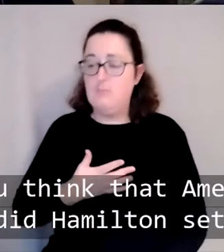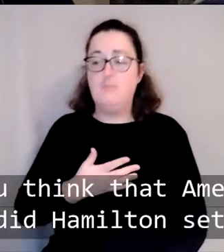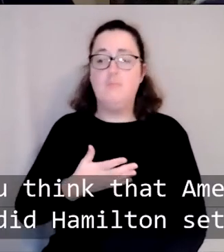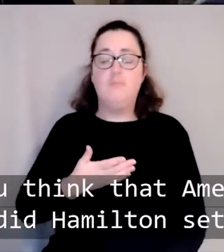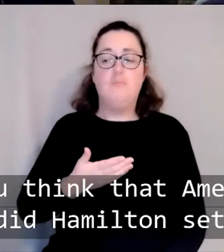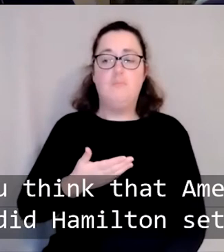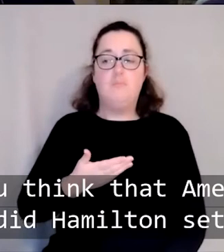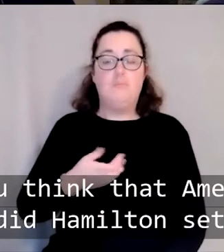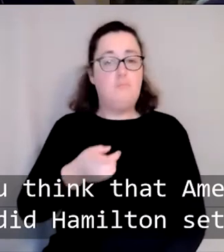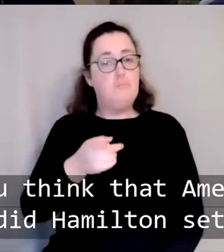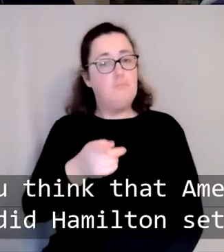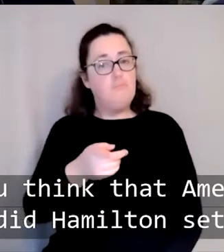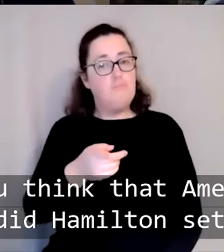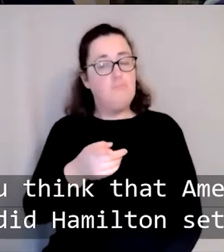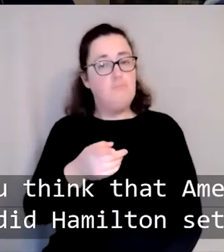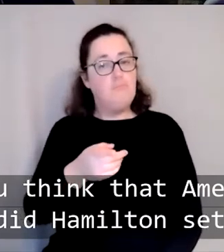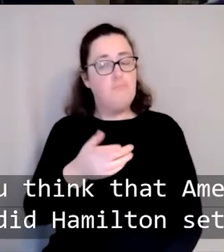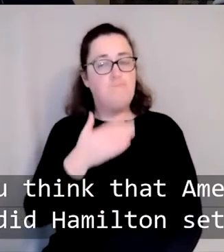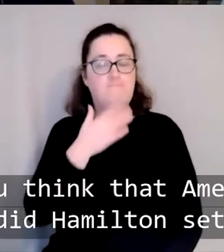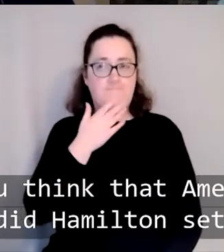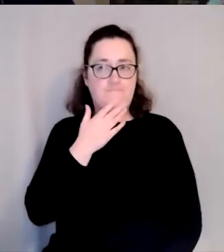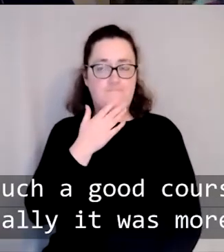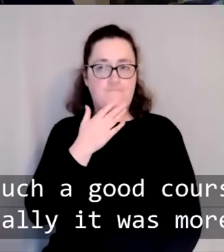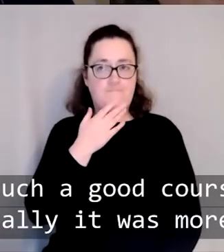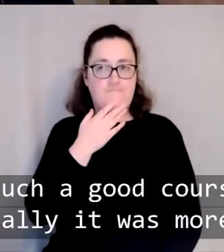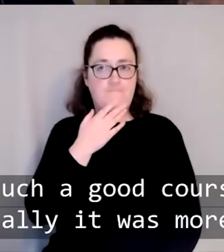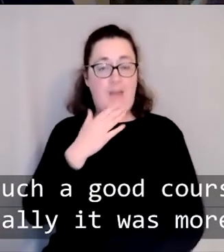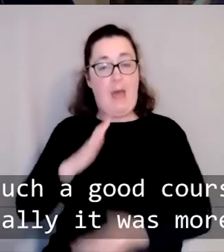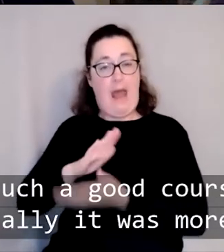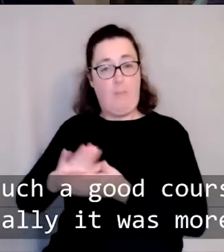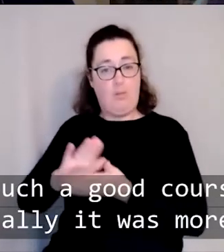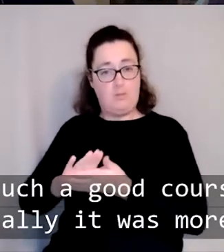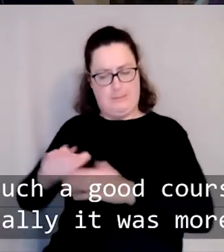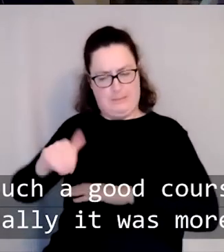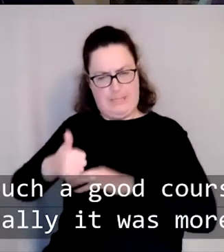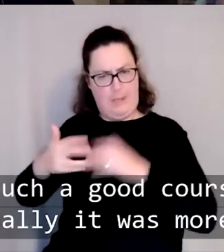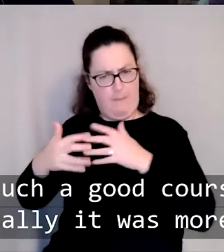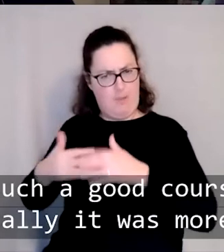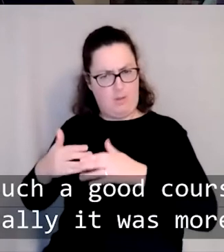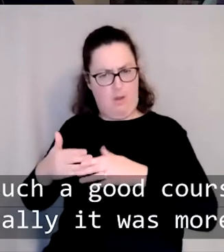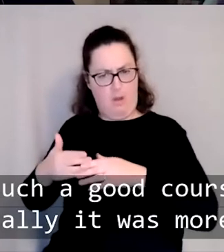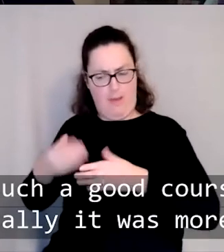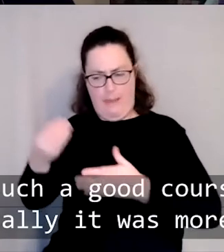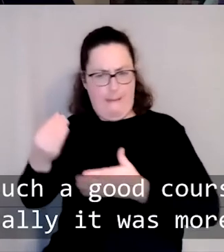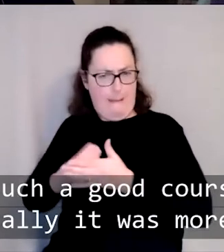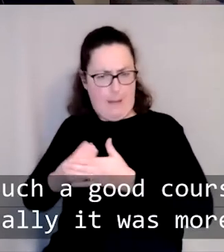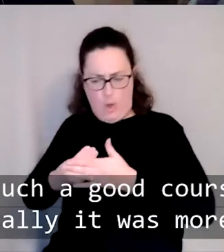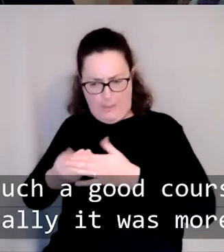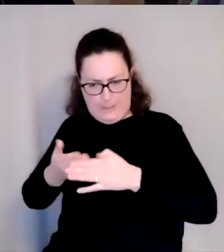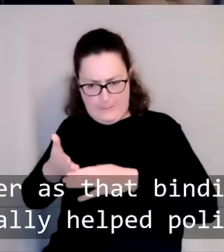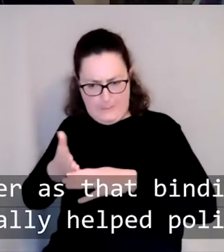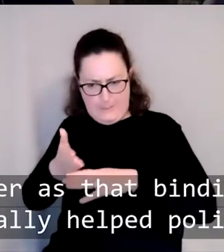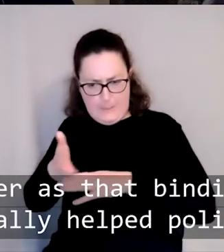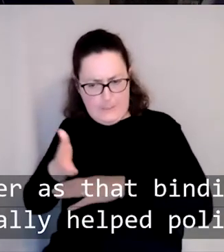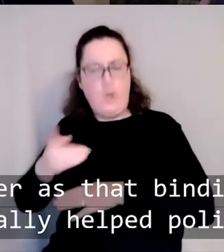you think that America, did Hamilton set it on such a good course that economically it was more likely